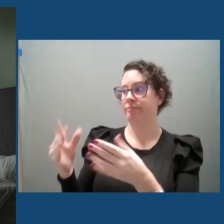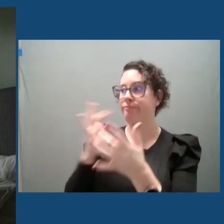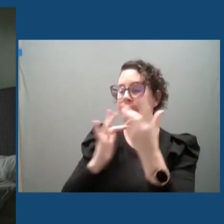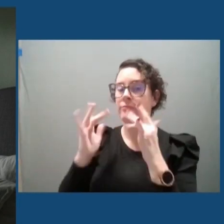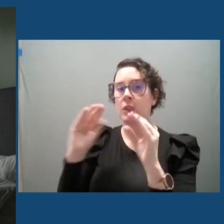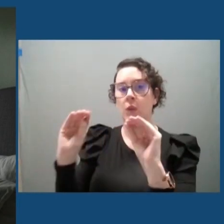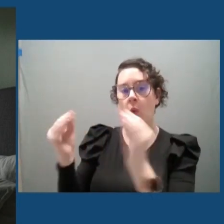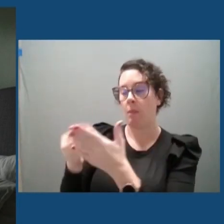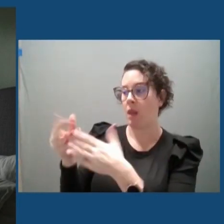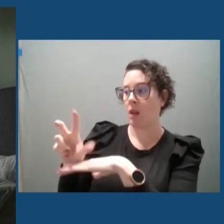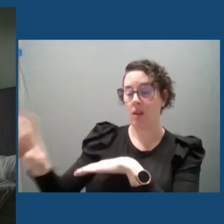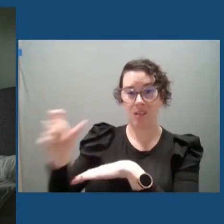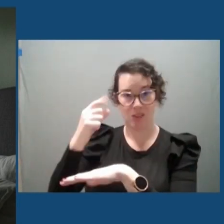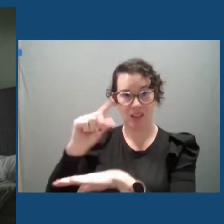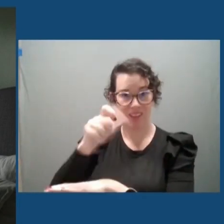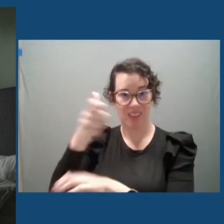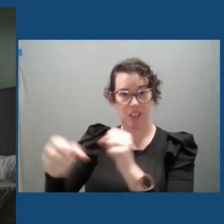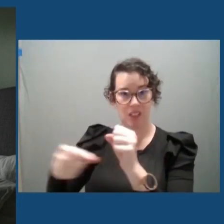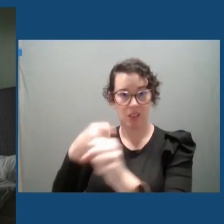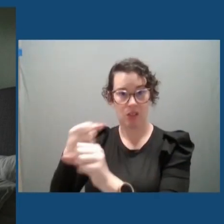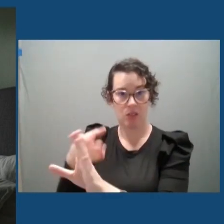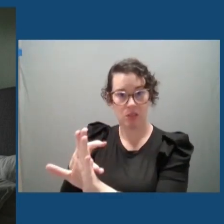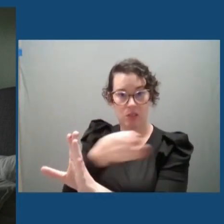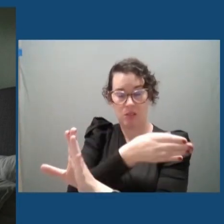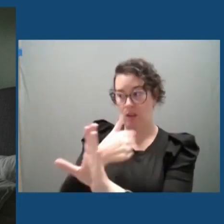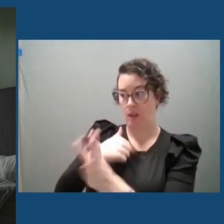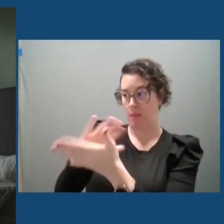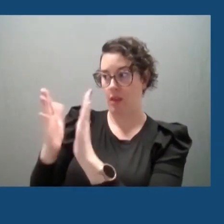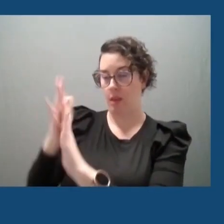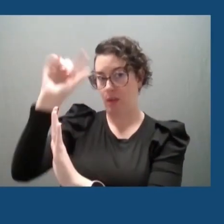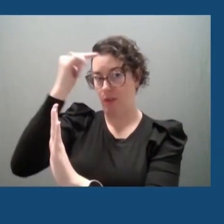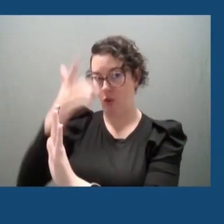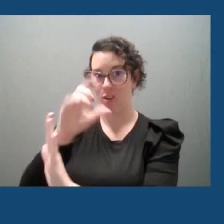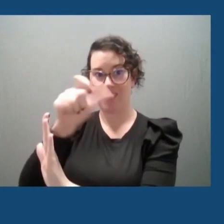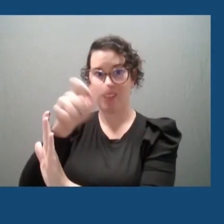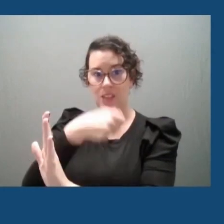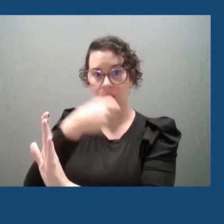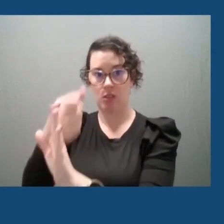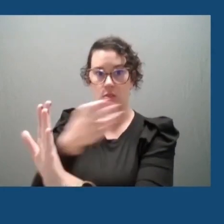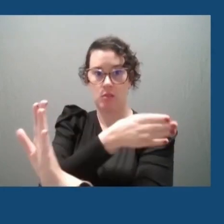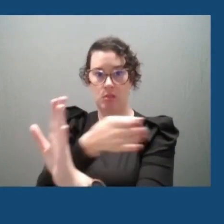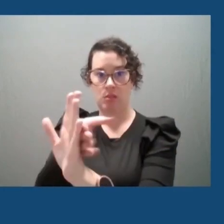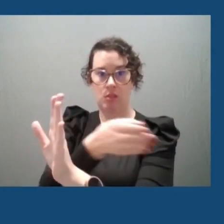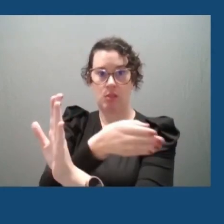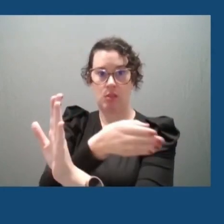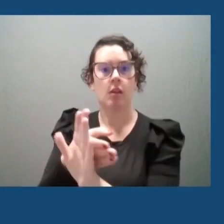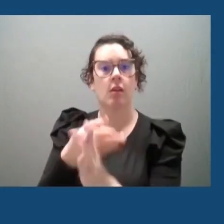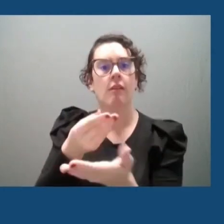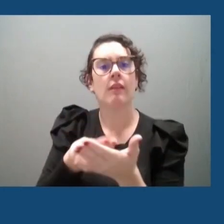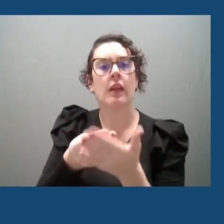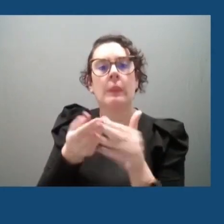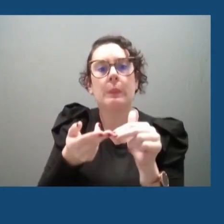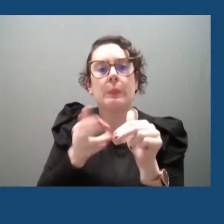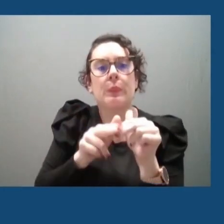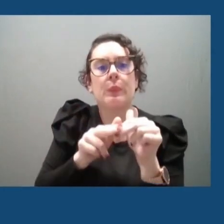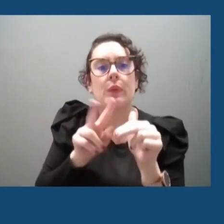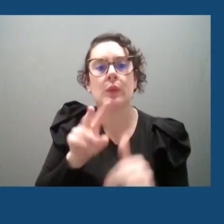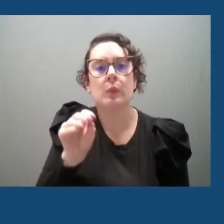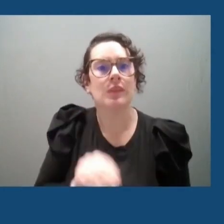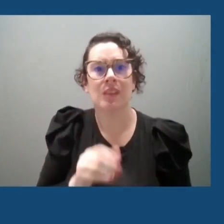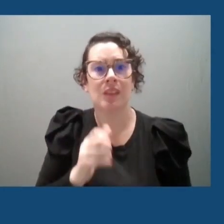office, funding for mental health grew only by 2%, not even keeping up with